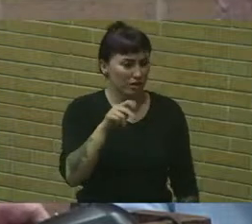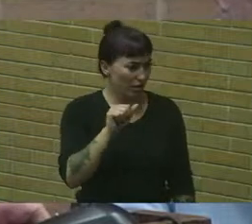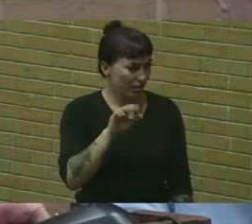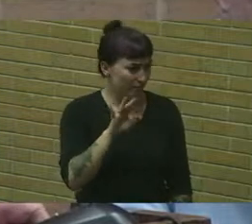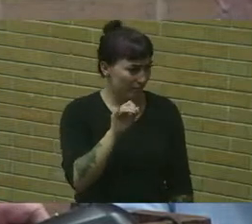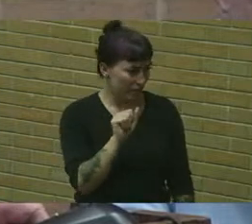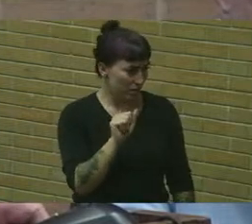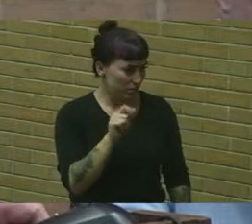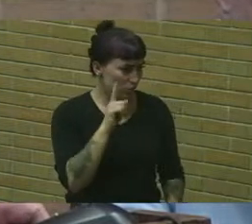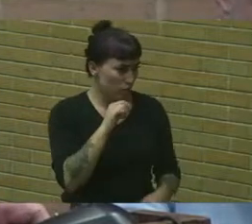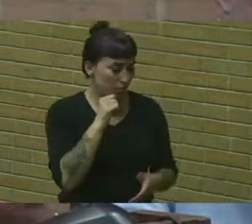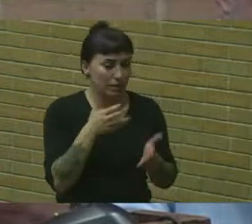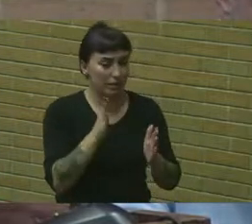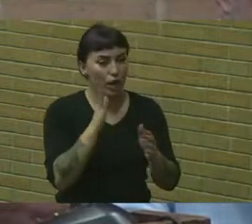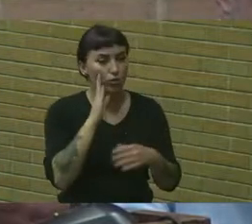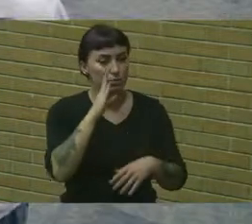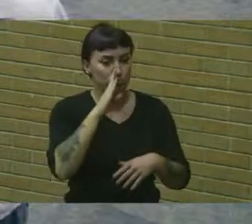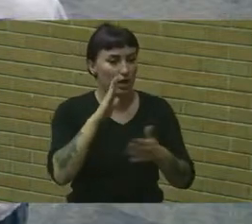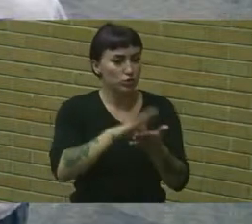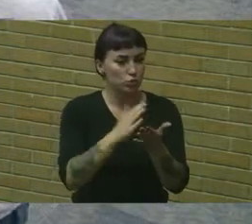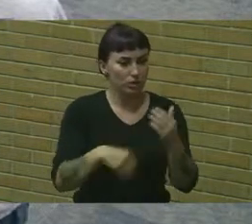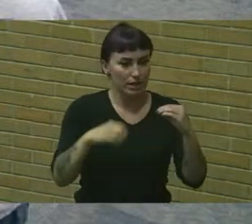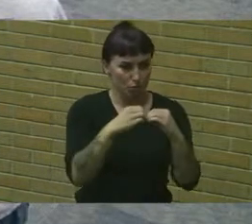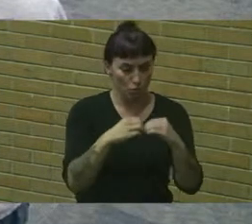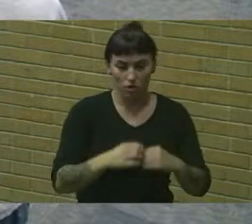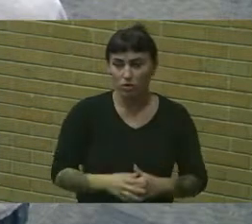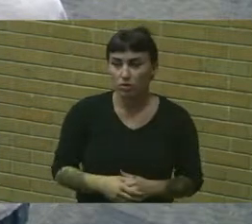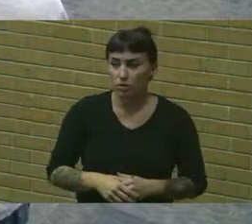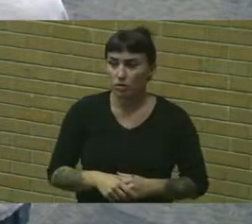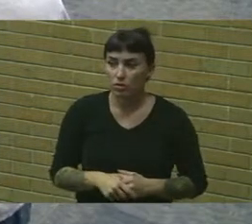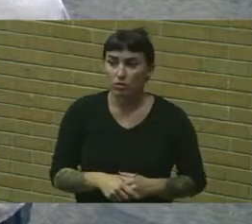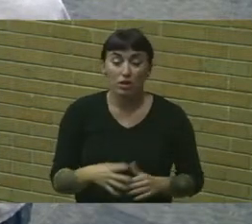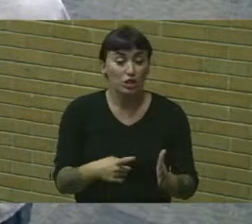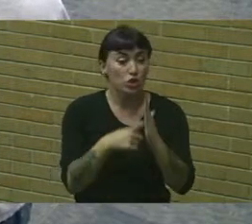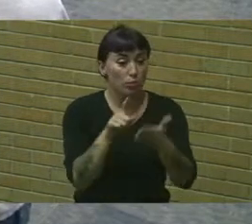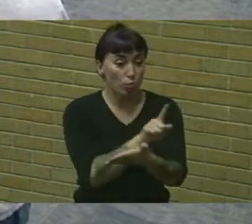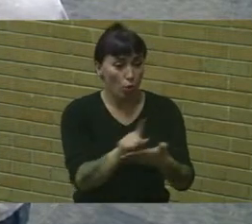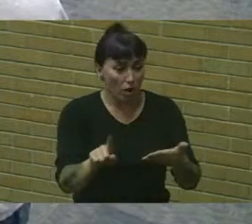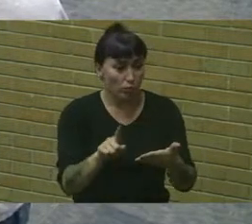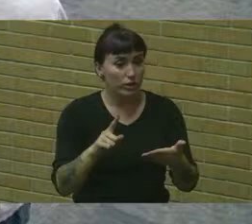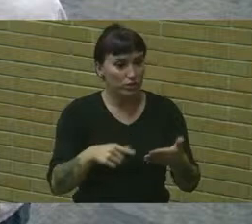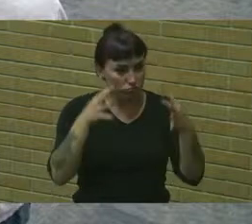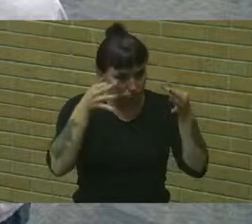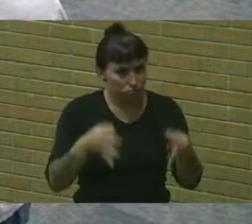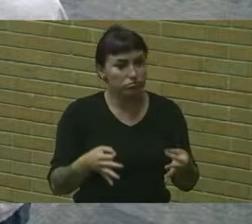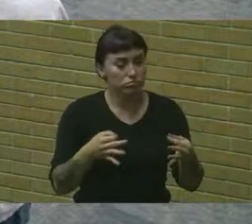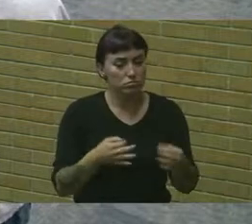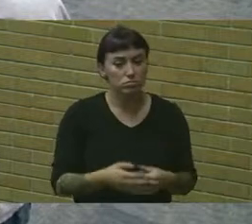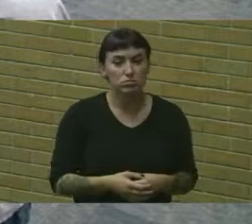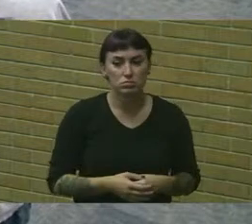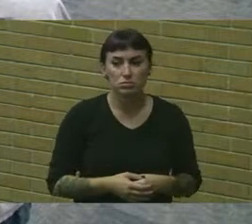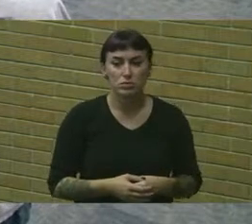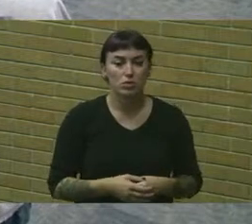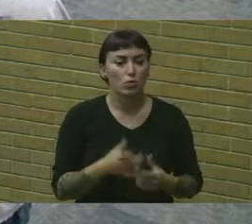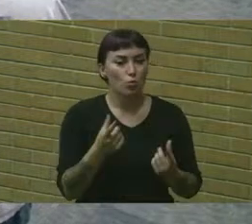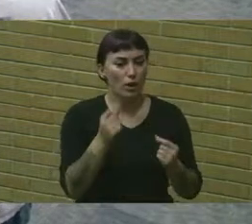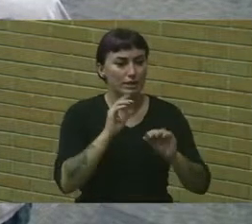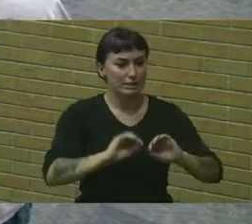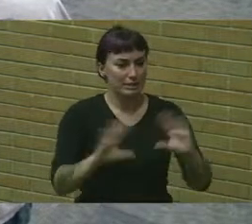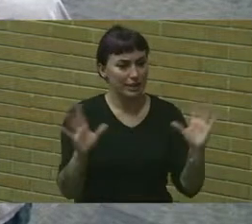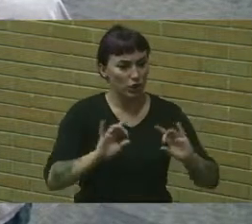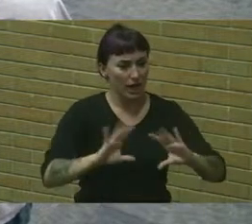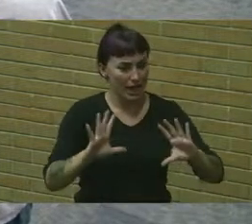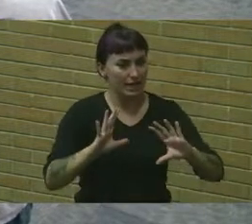allowed in Brighton schools anymore. It took him a week. It only took him 1 week to make a decisive decision on what's clear